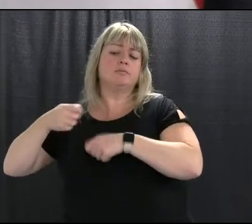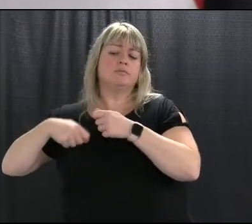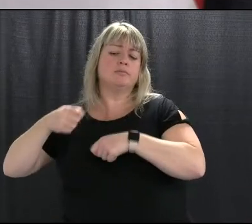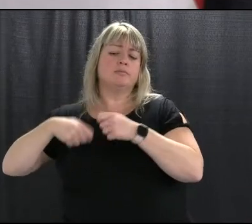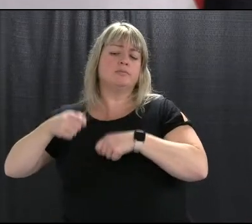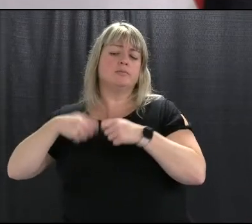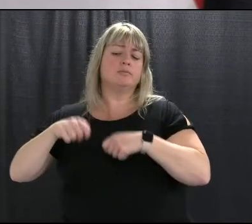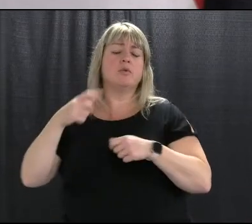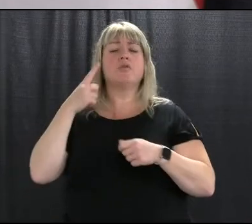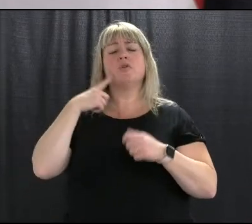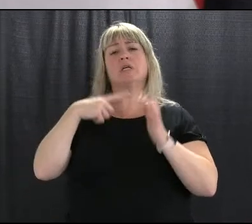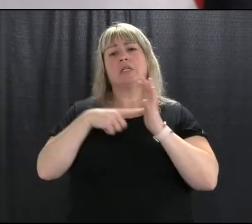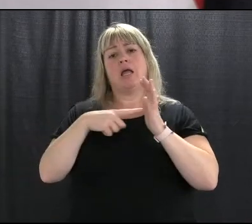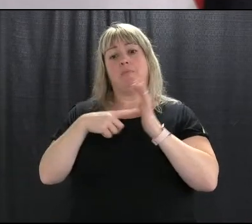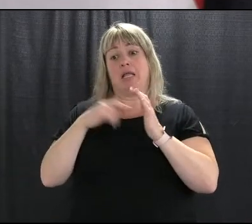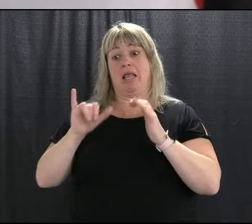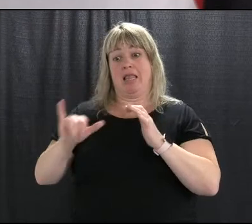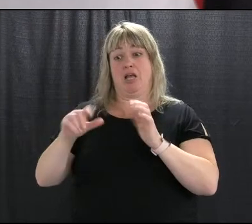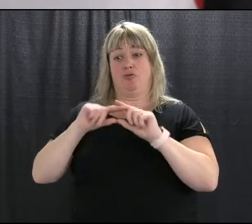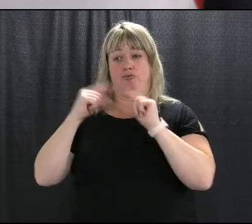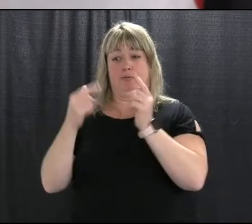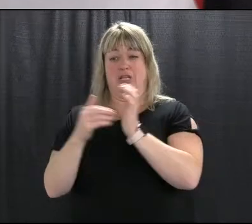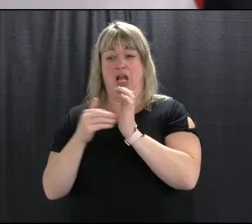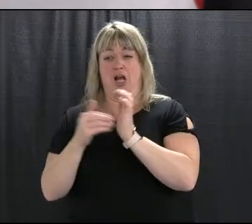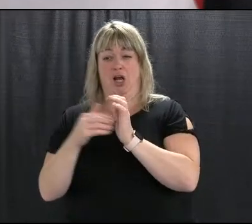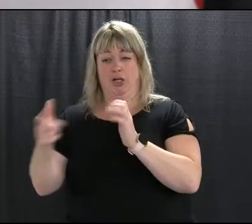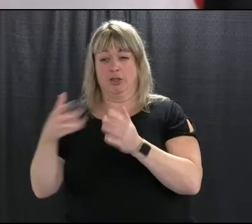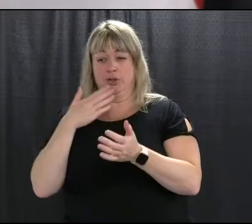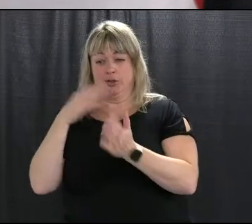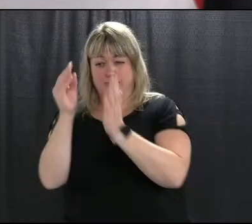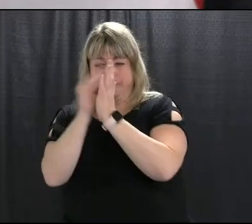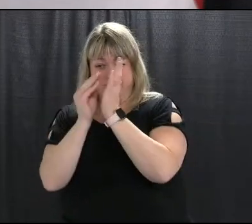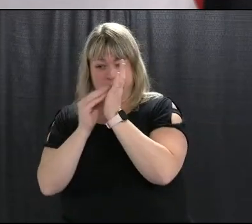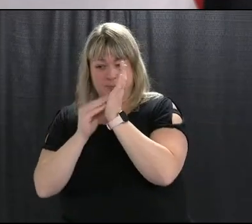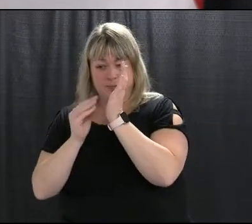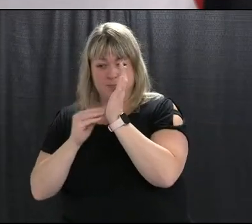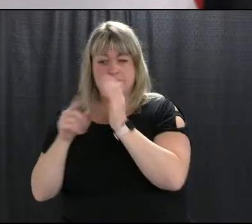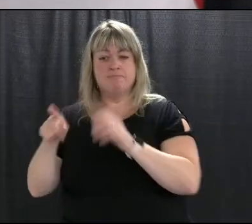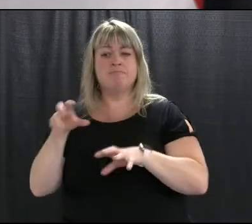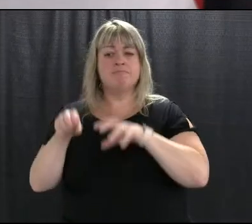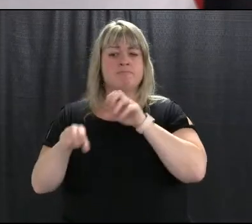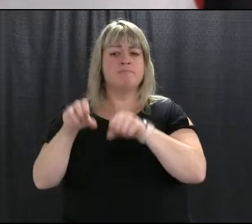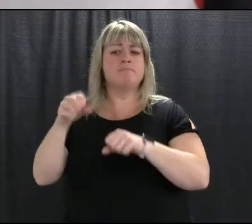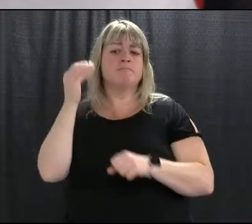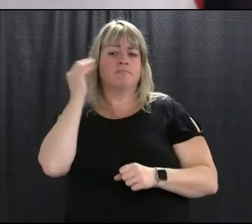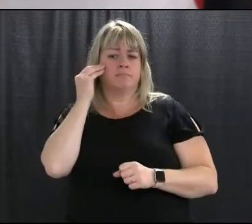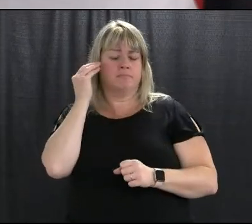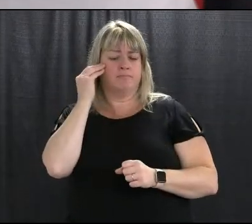particular task force has taken all those into consideration.